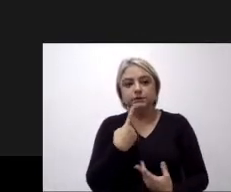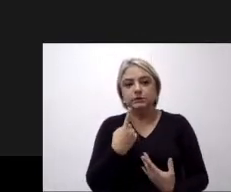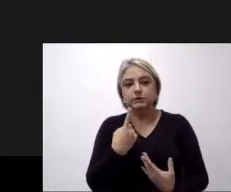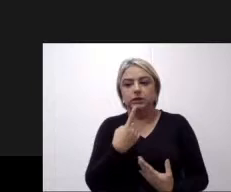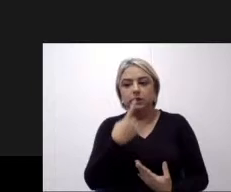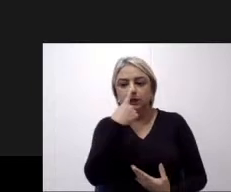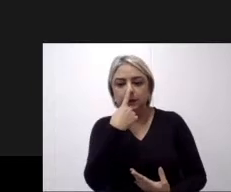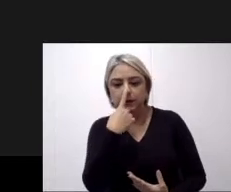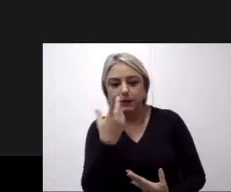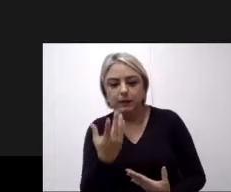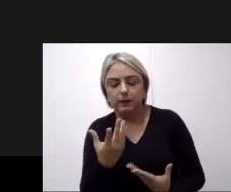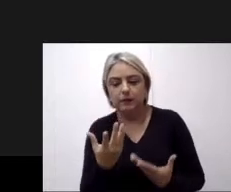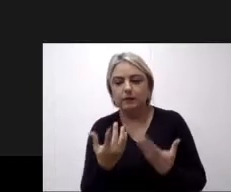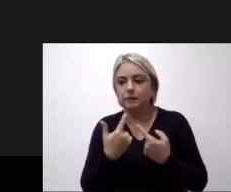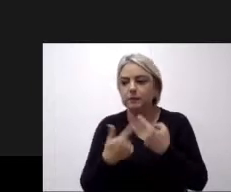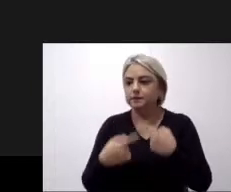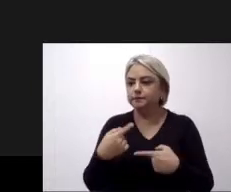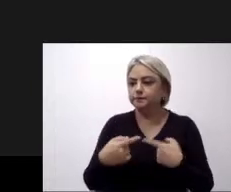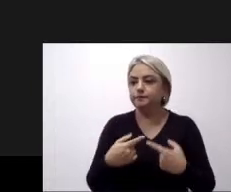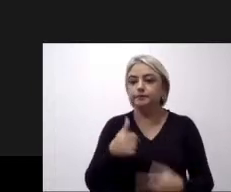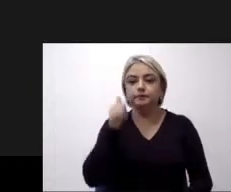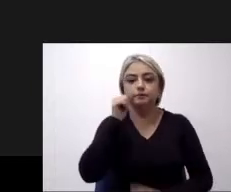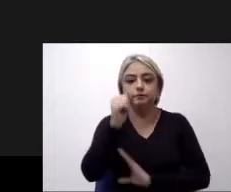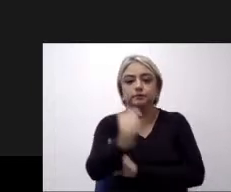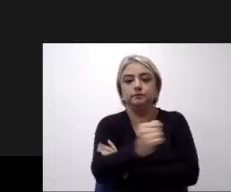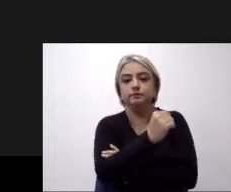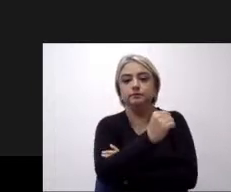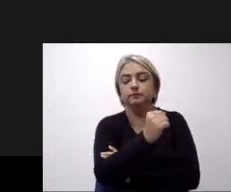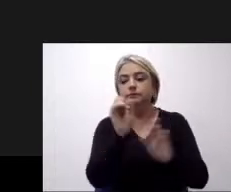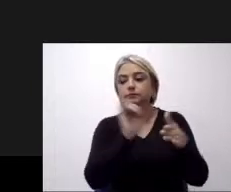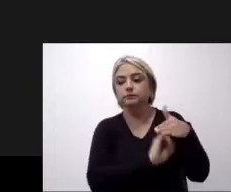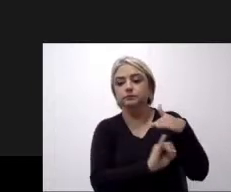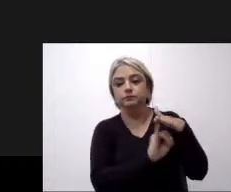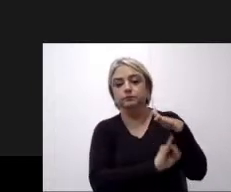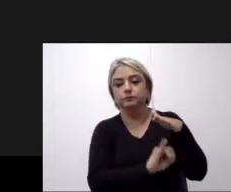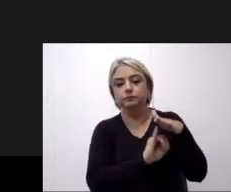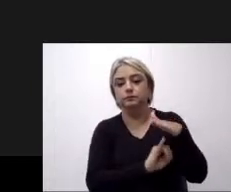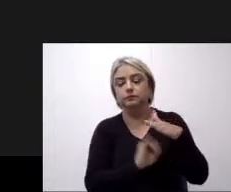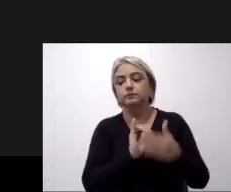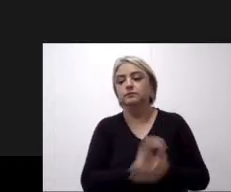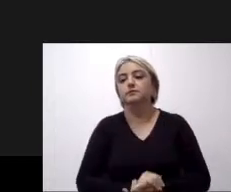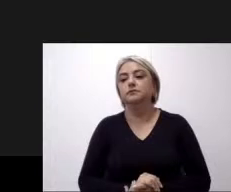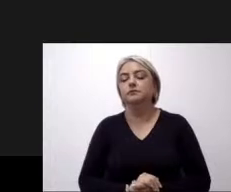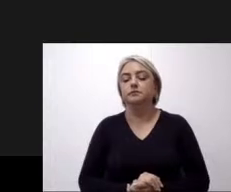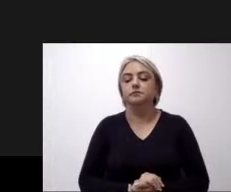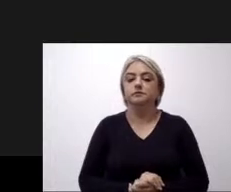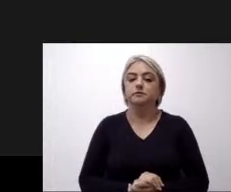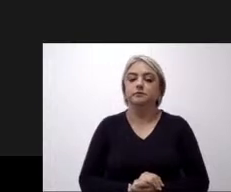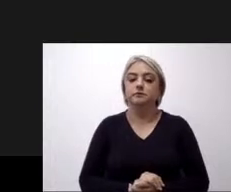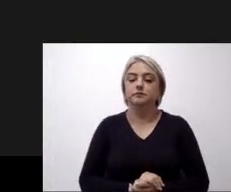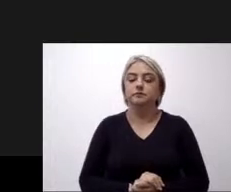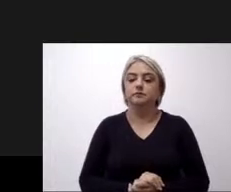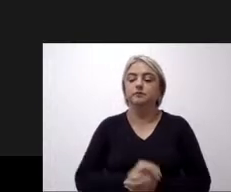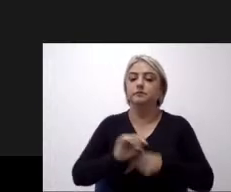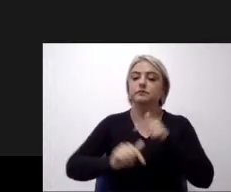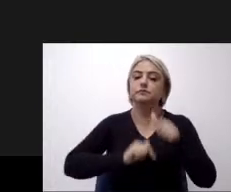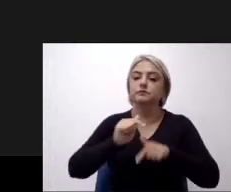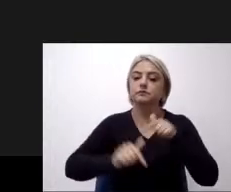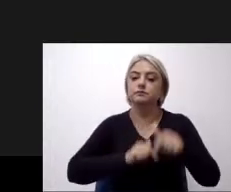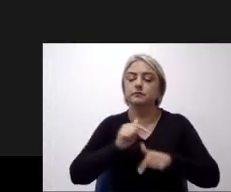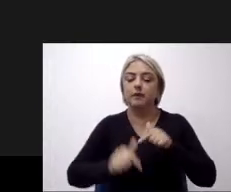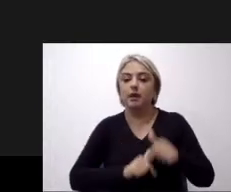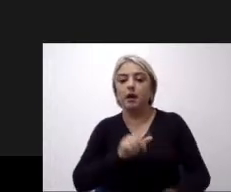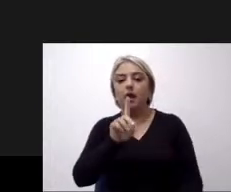for instance, been examined by David Paternotte. And the importance of